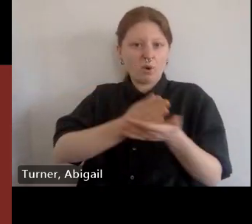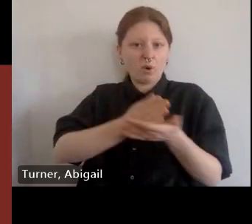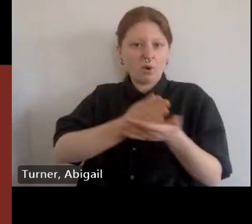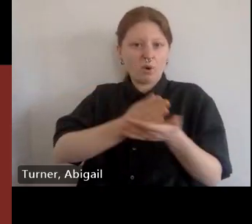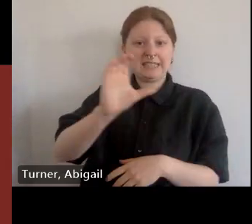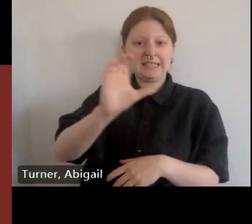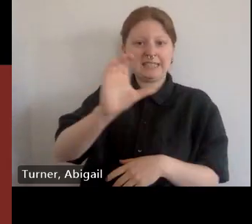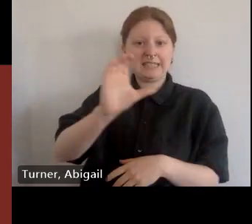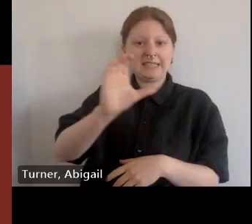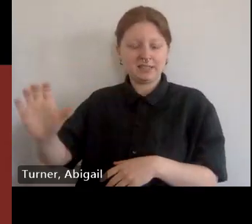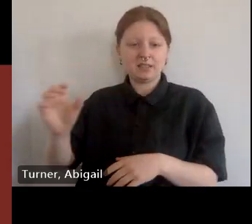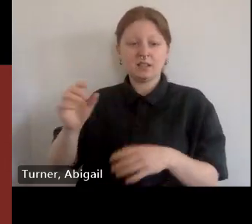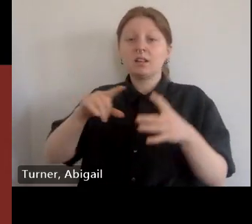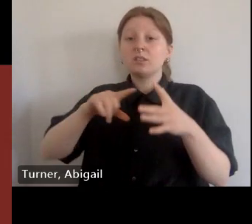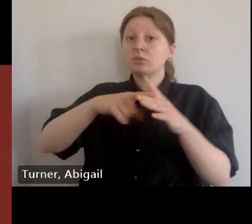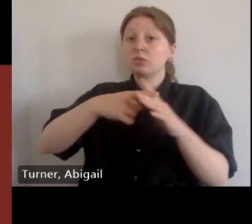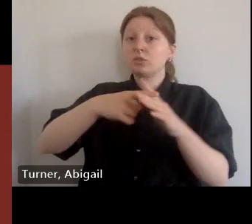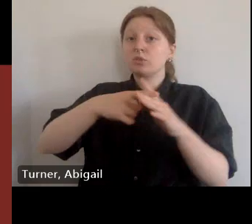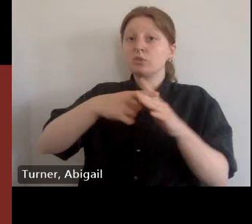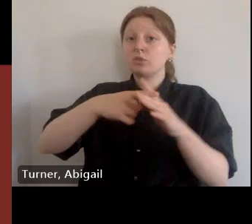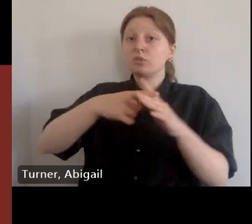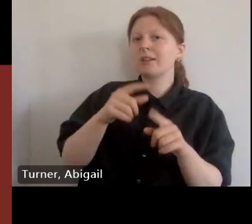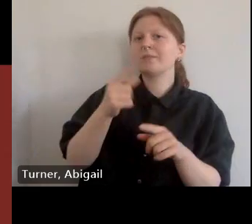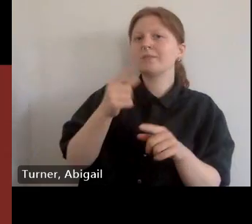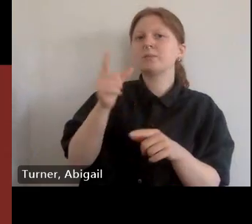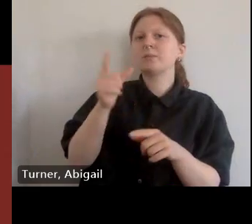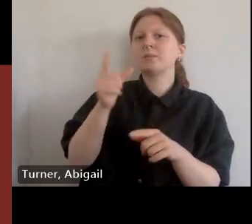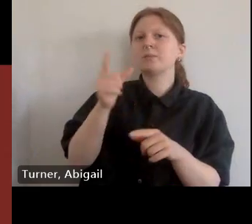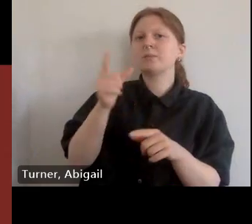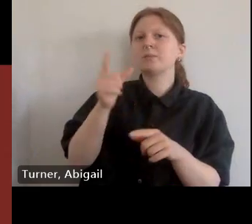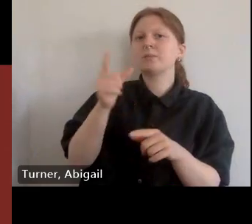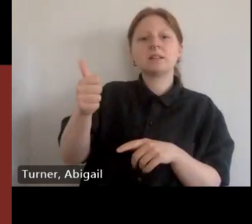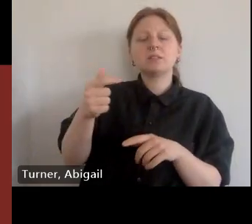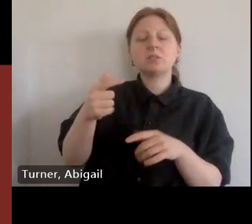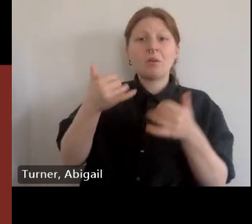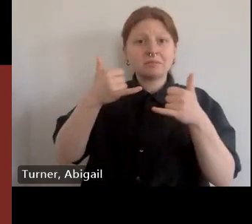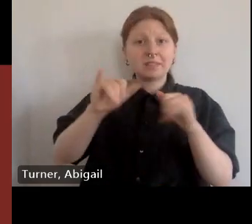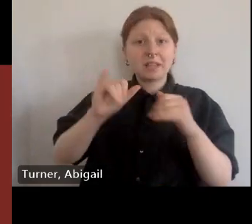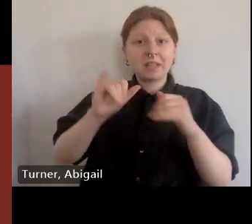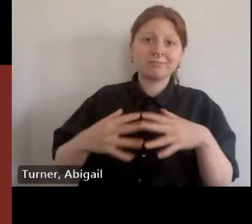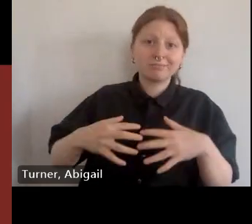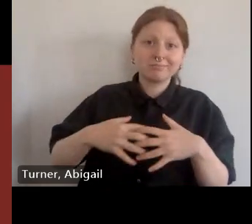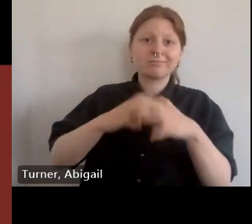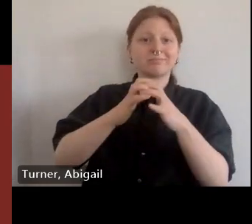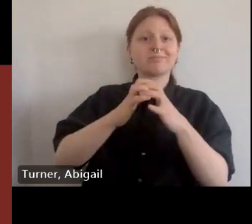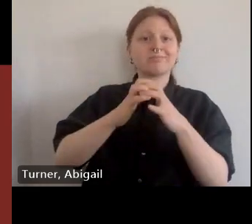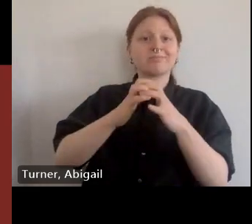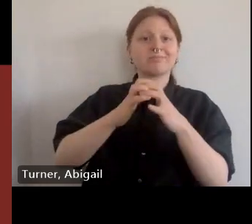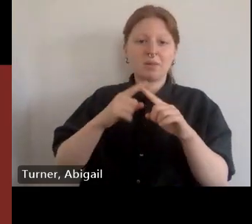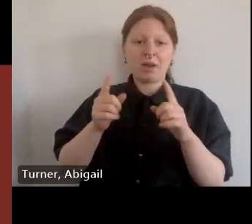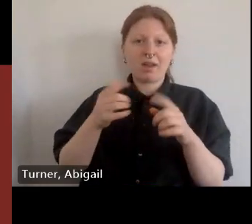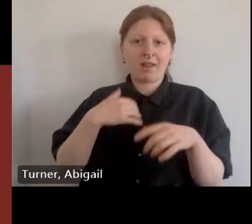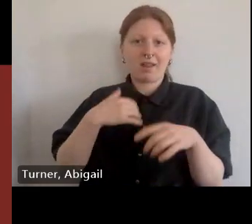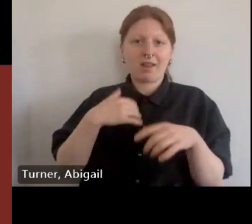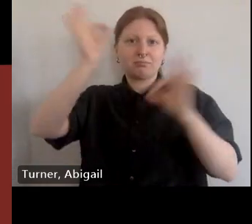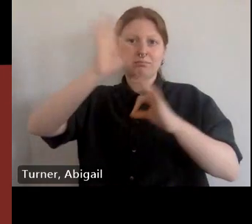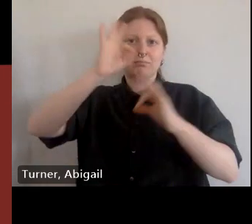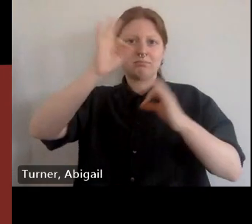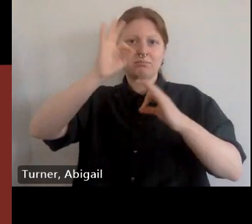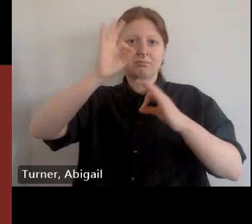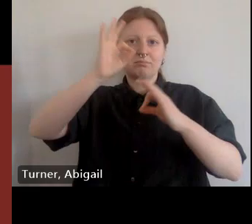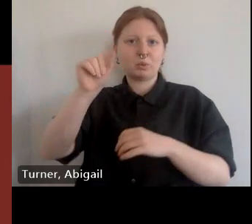2010, so it was definitely in existence when I graduated from college in 2019. However, I had no idea about it, and it's one of the